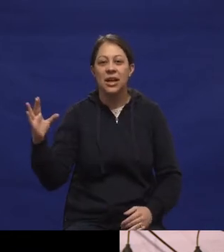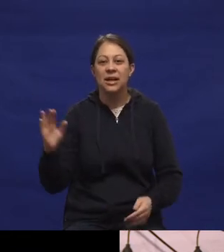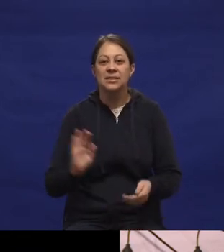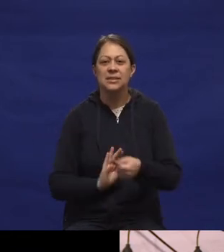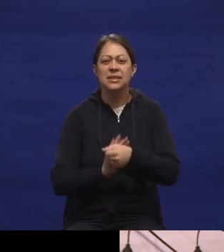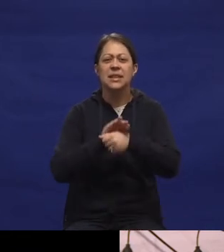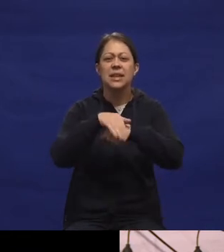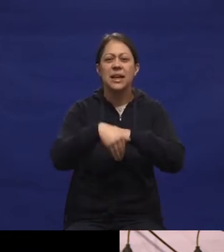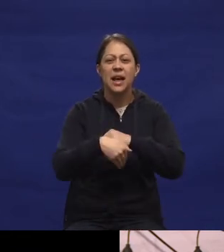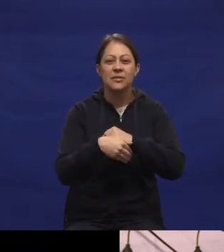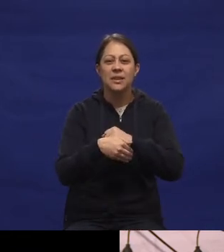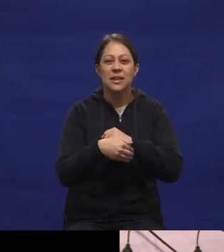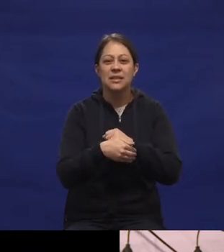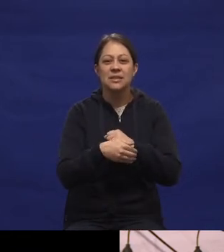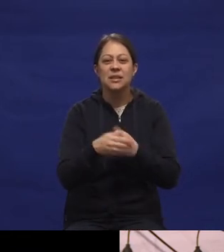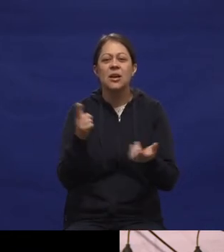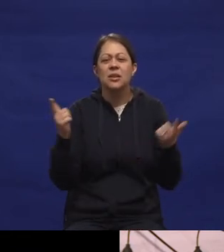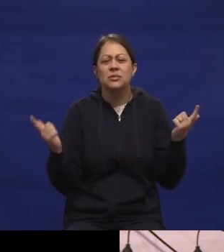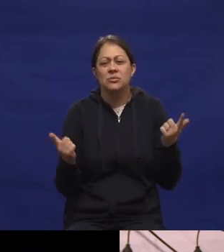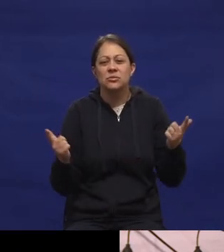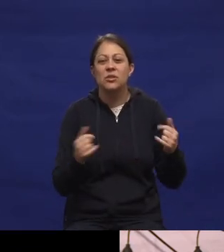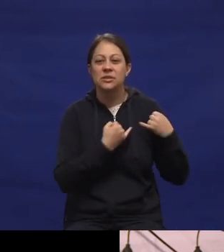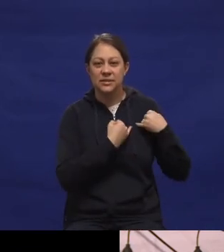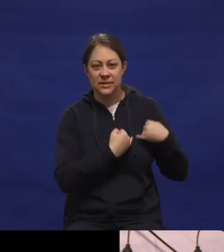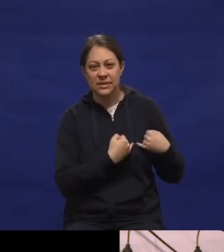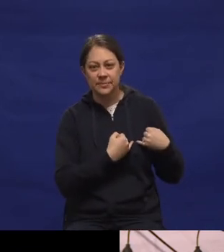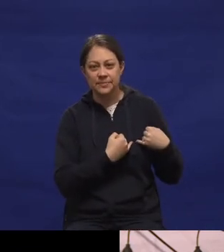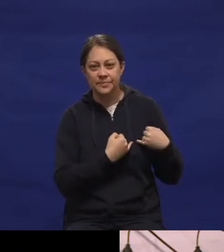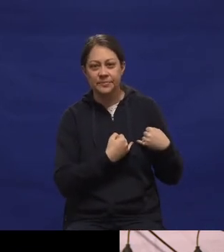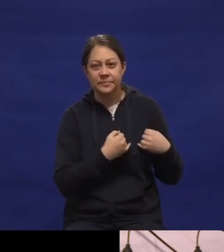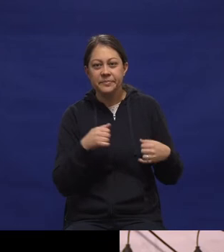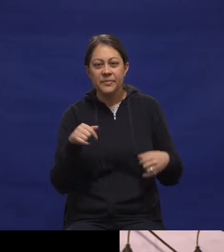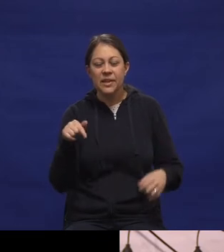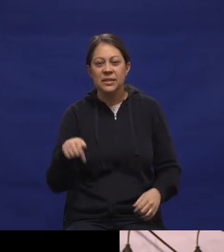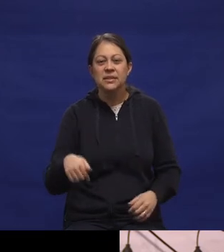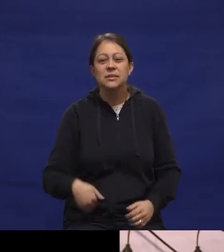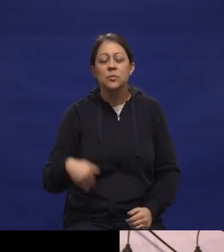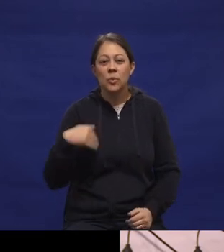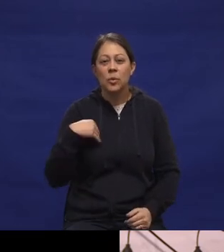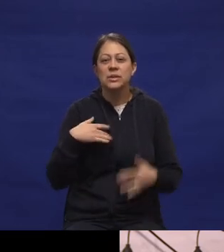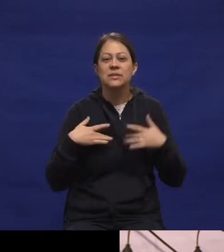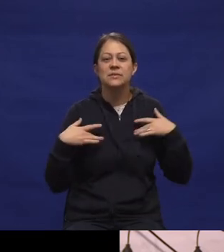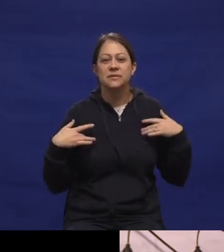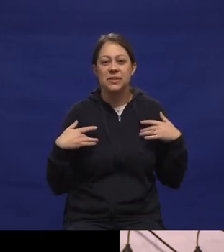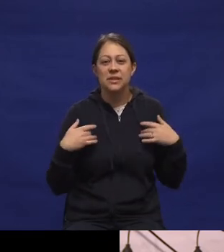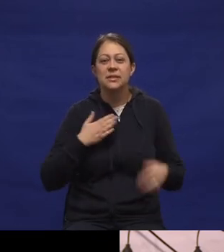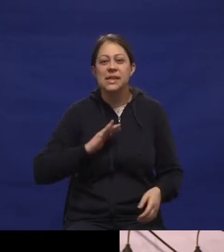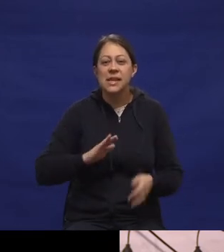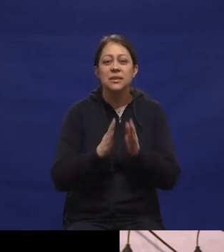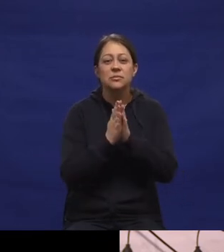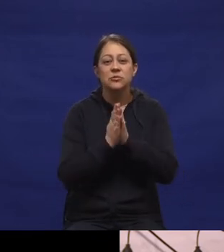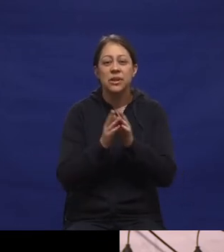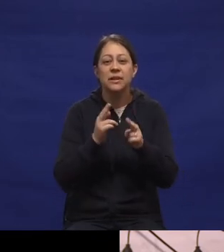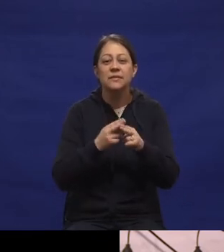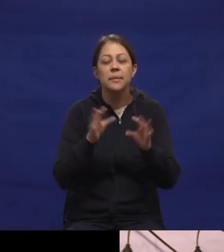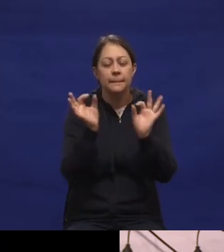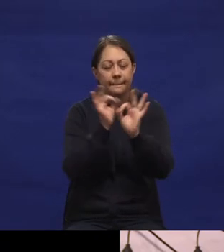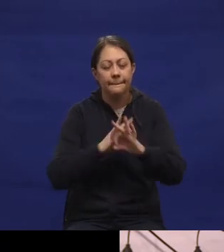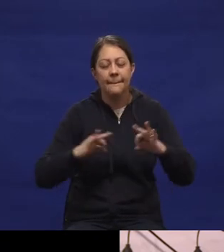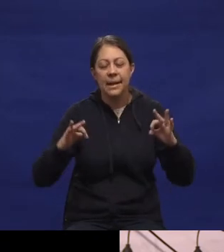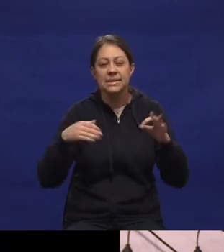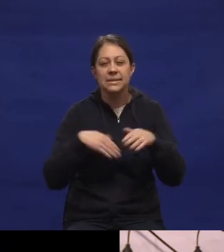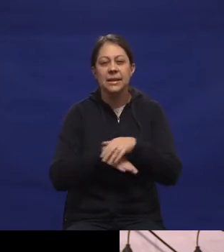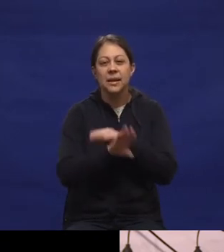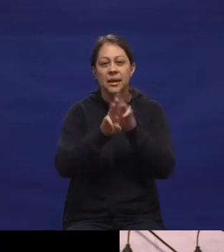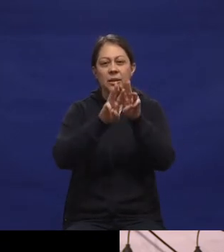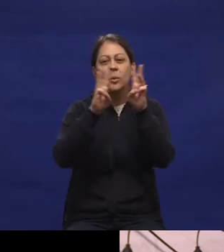that covers those multitude of sins. And so this morning, I just really felt that we need to pray for peace